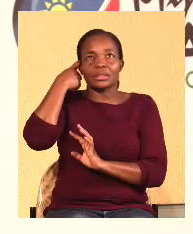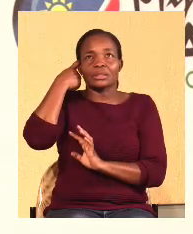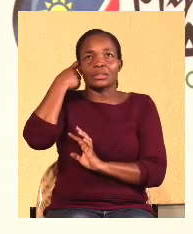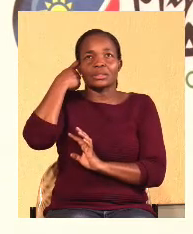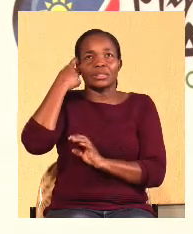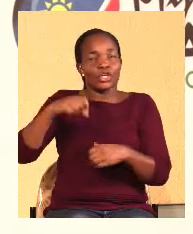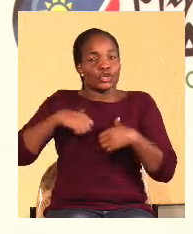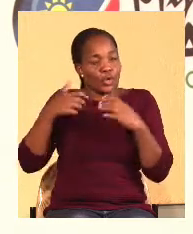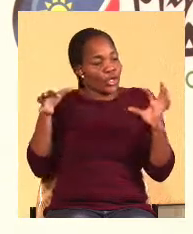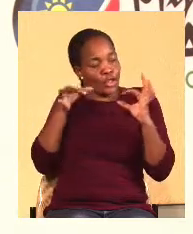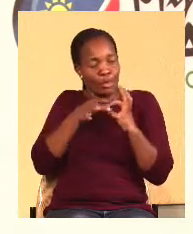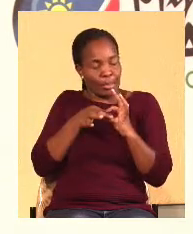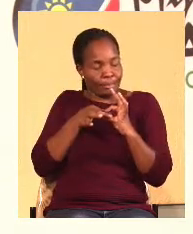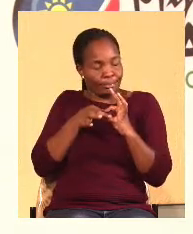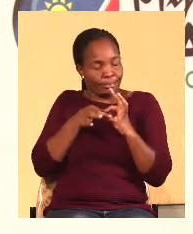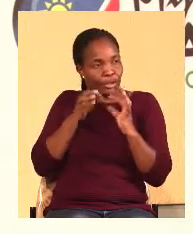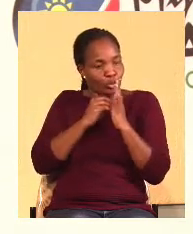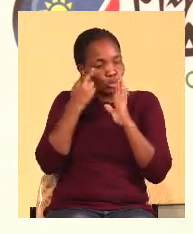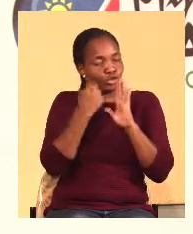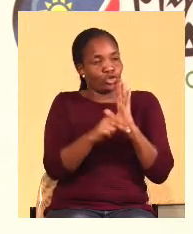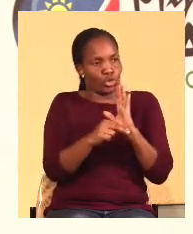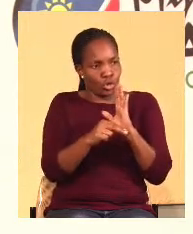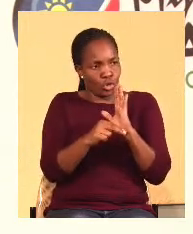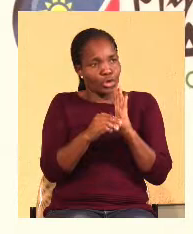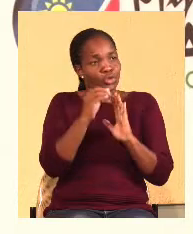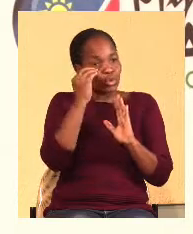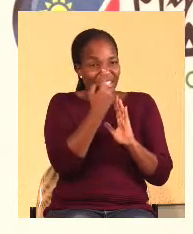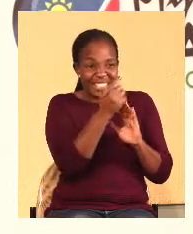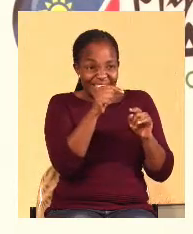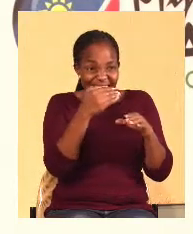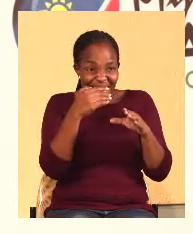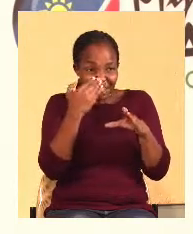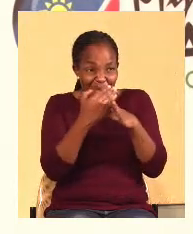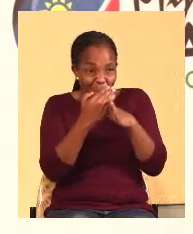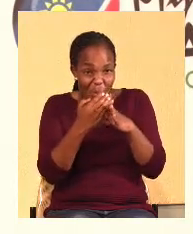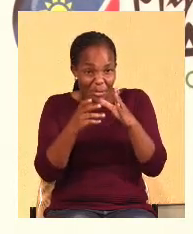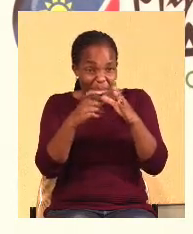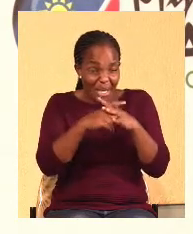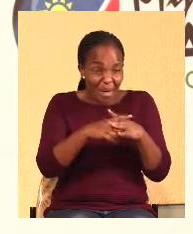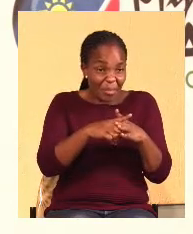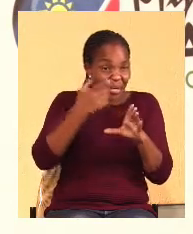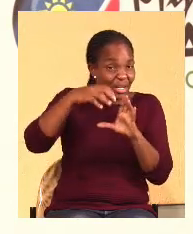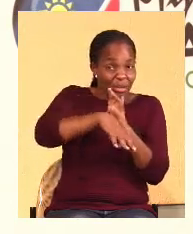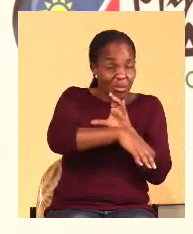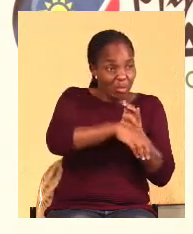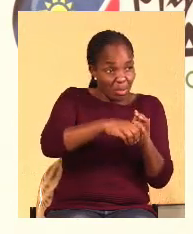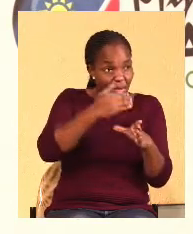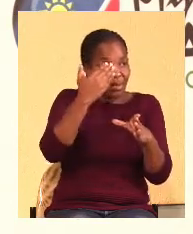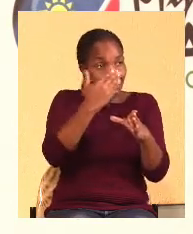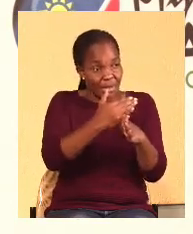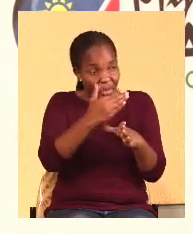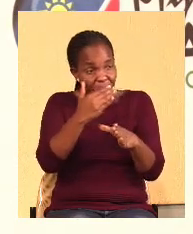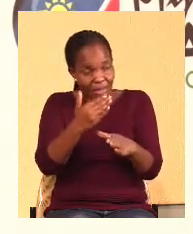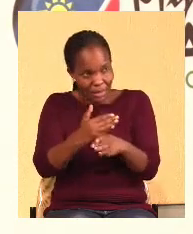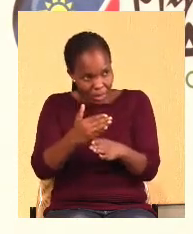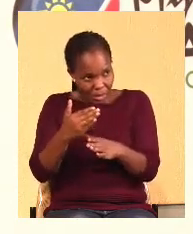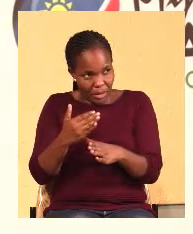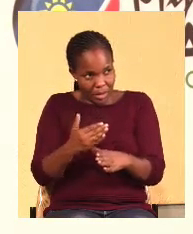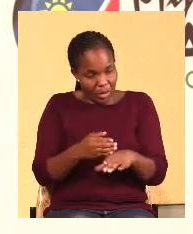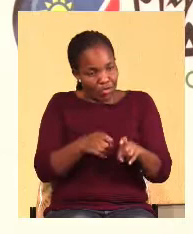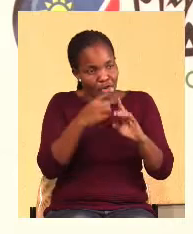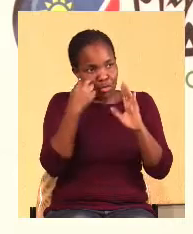of Health. That's really just to ensure that whatever activities are taking place at the mines or those operations are subject to those health